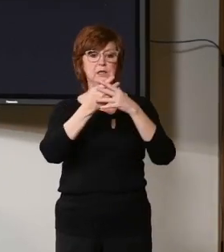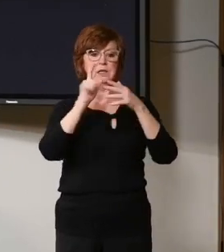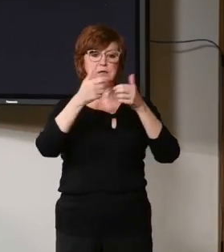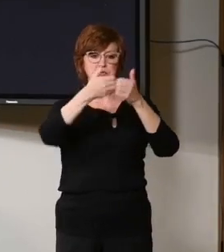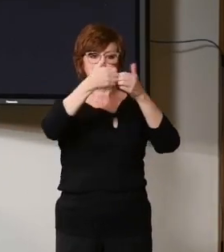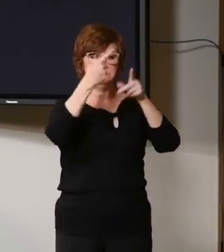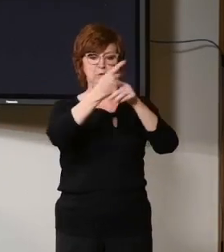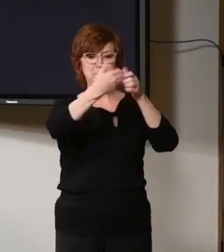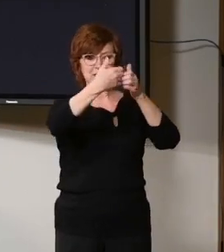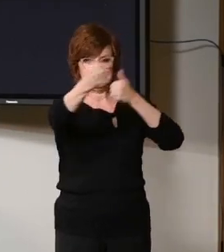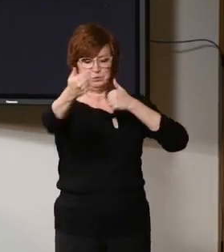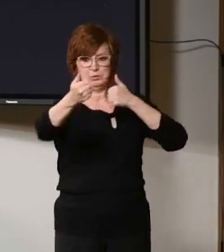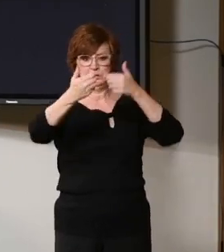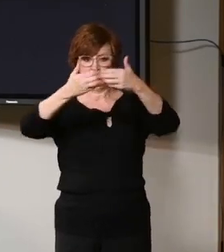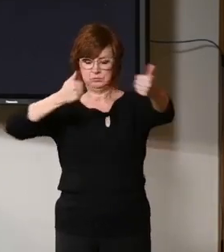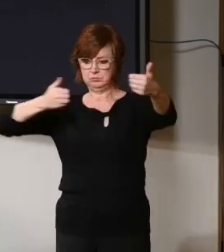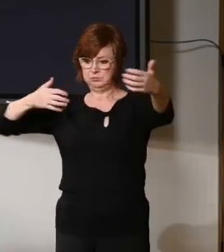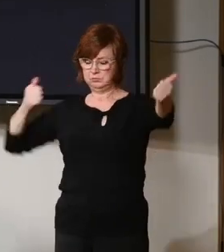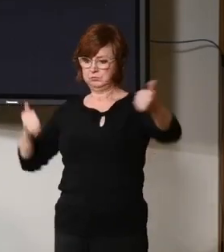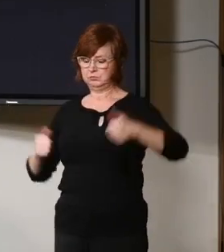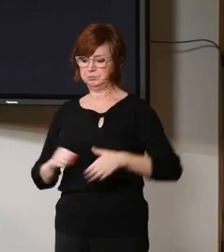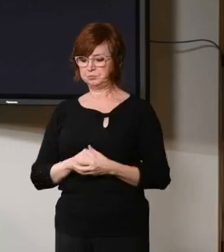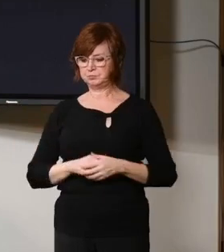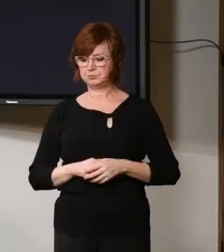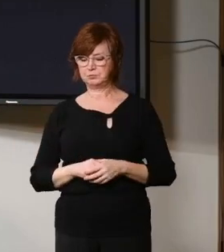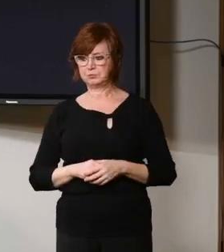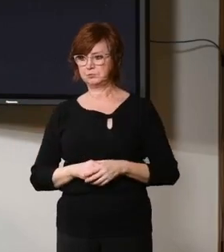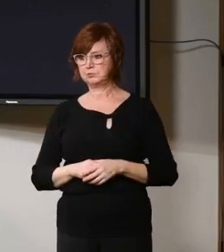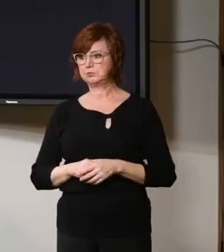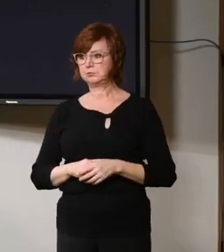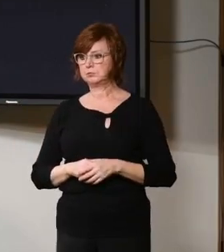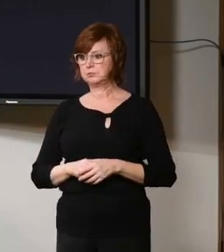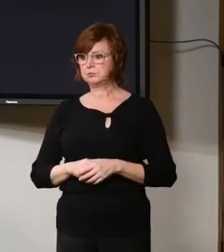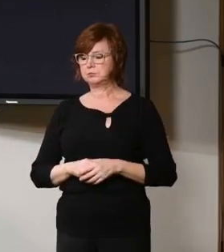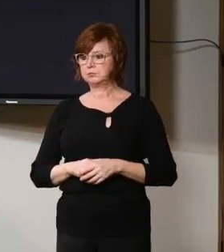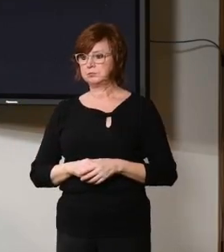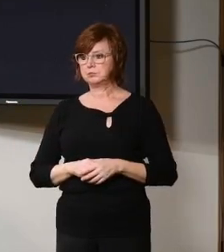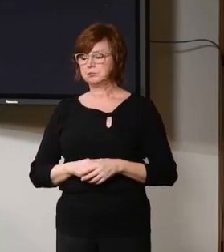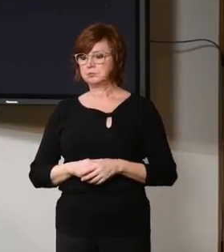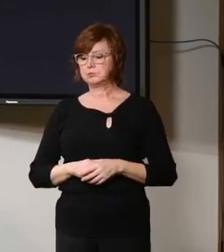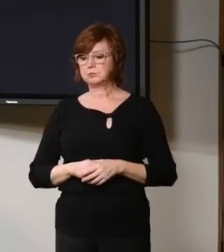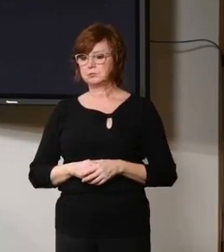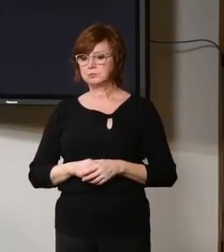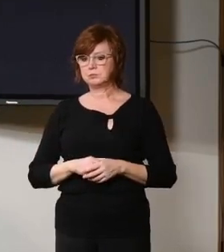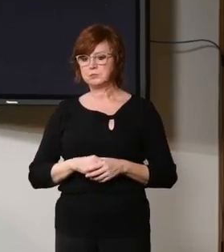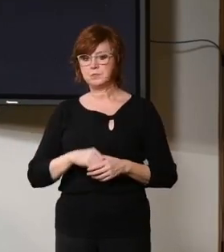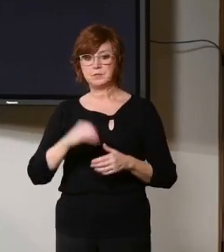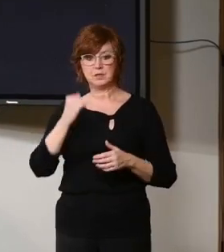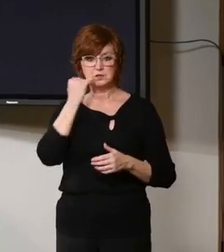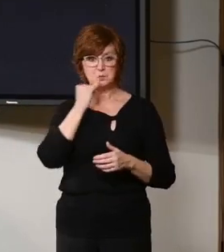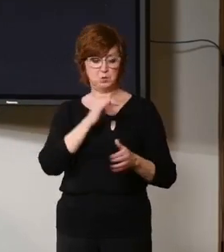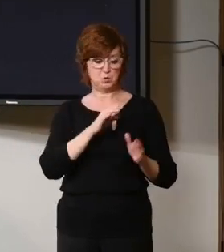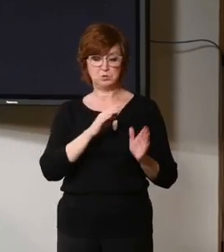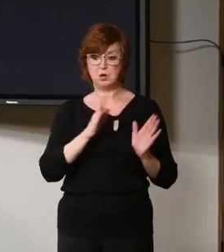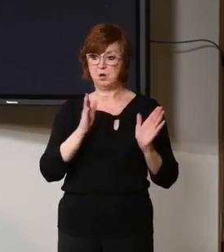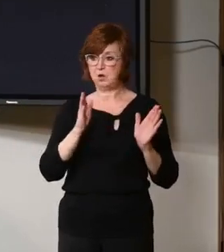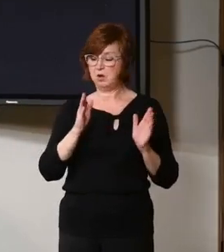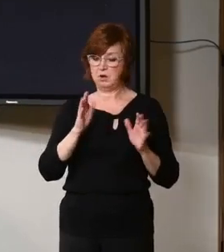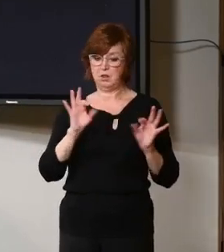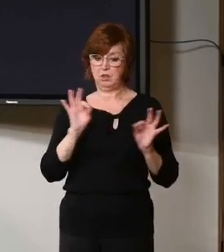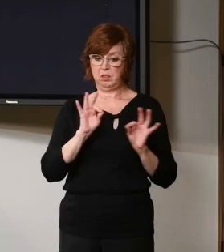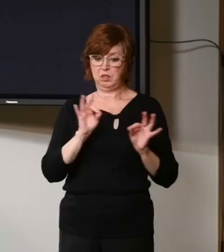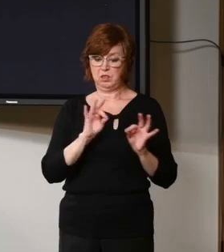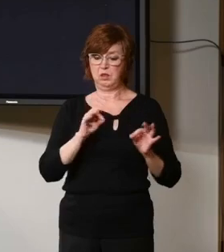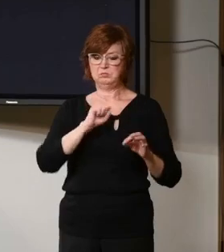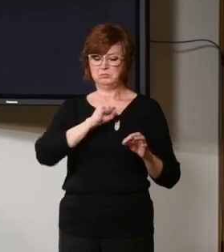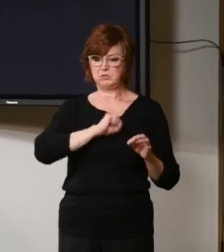or inmates, will recover after a relatively mild illness, but obviously if anyone requires a high level of care, that